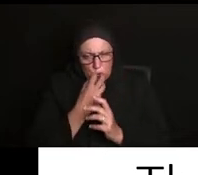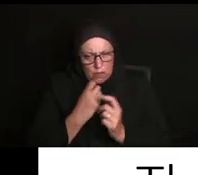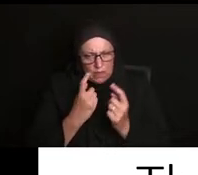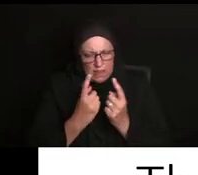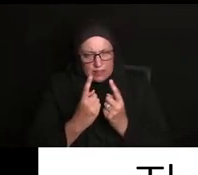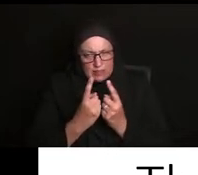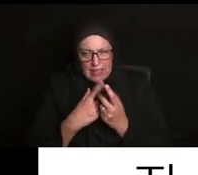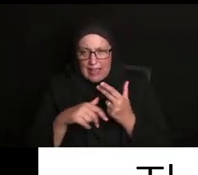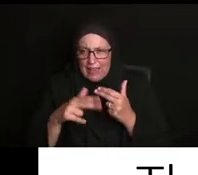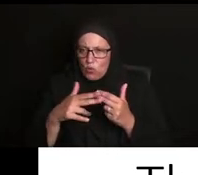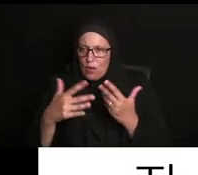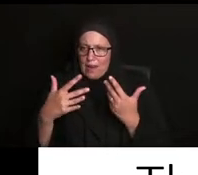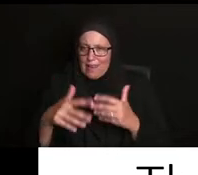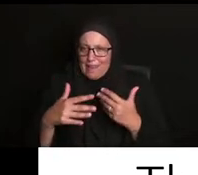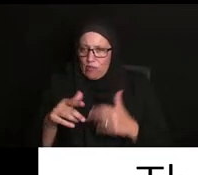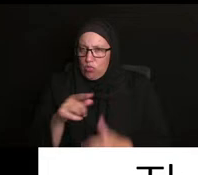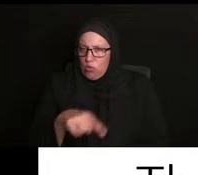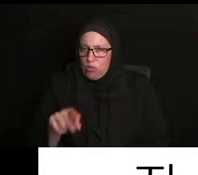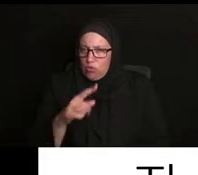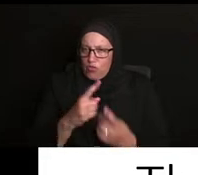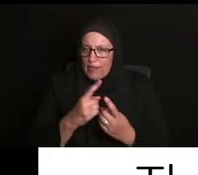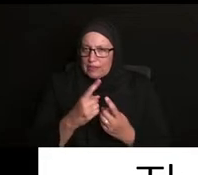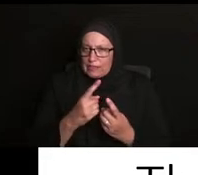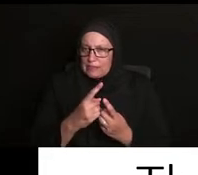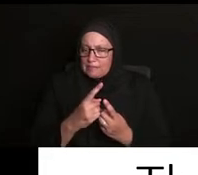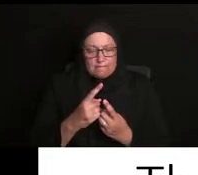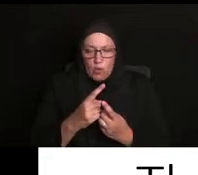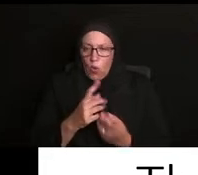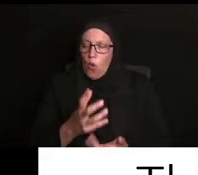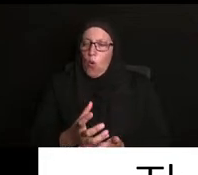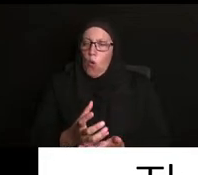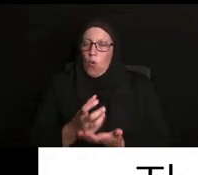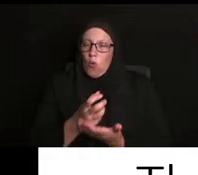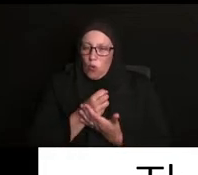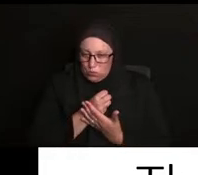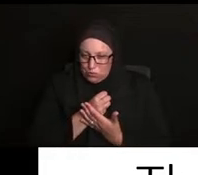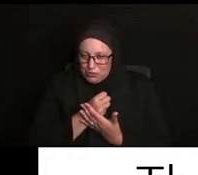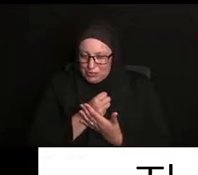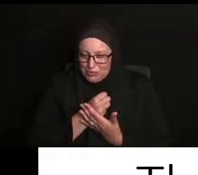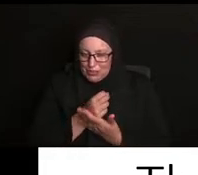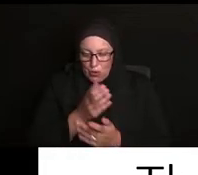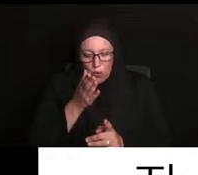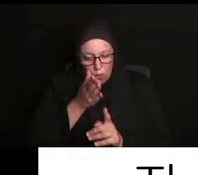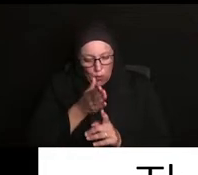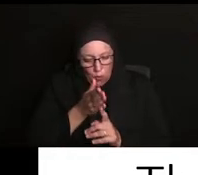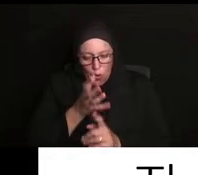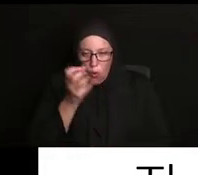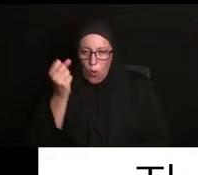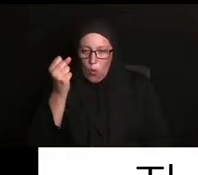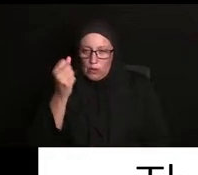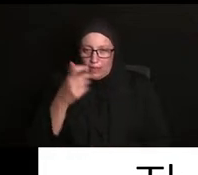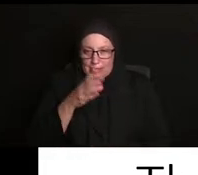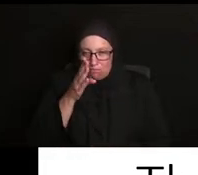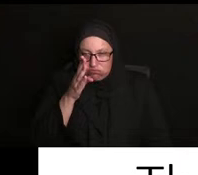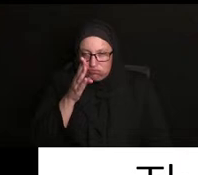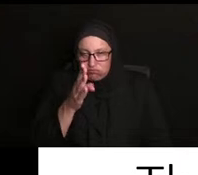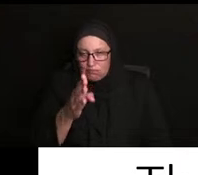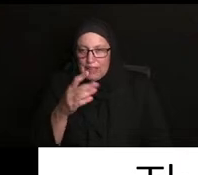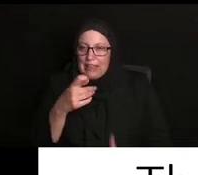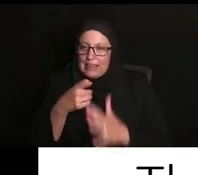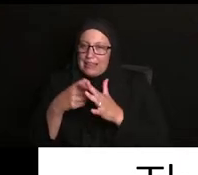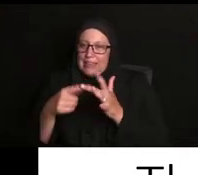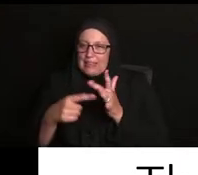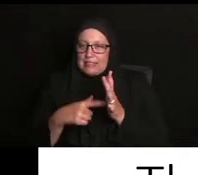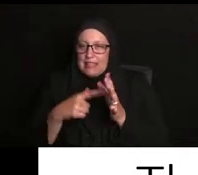never go astray. What are they? What are the two things that I need to hold on to? Kitab Allah